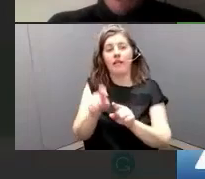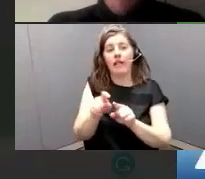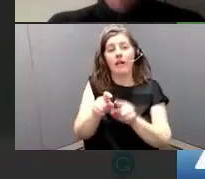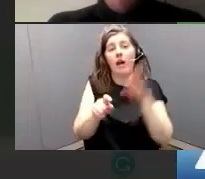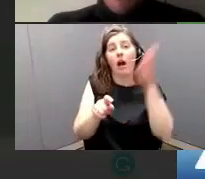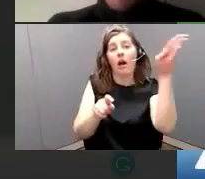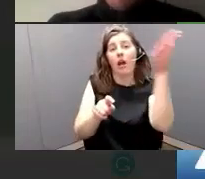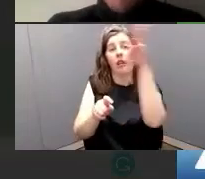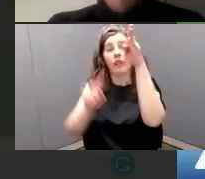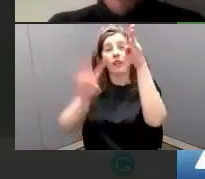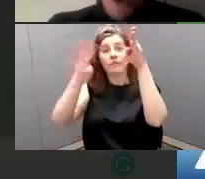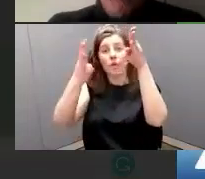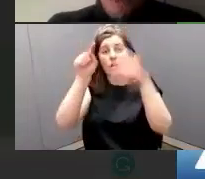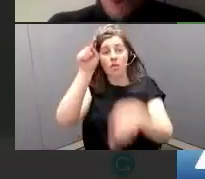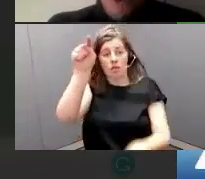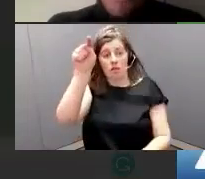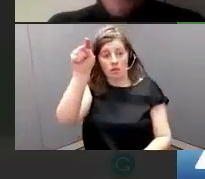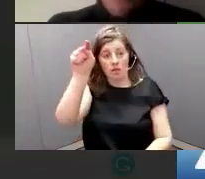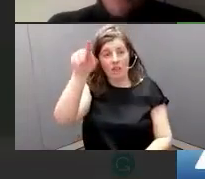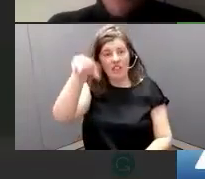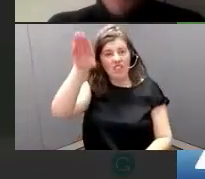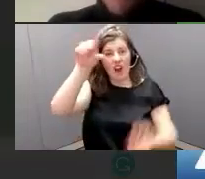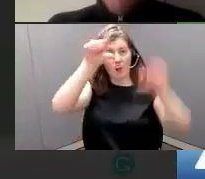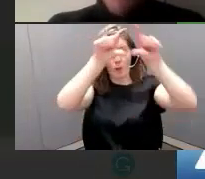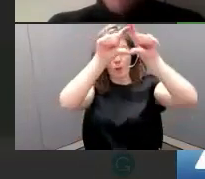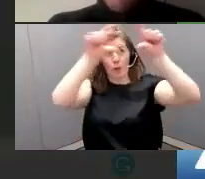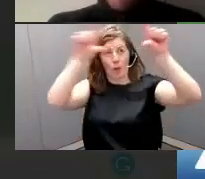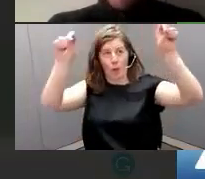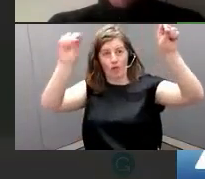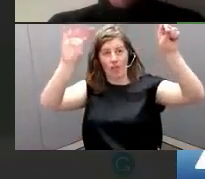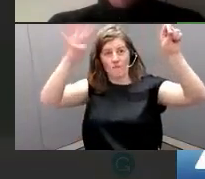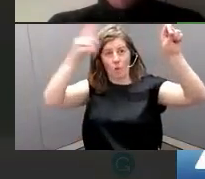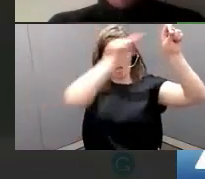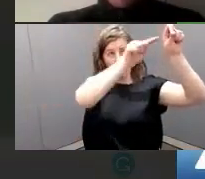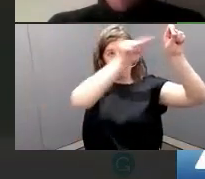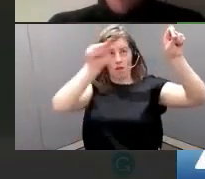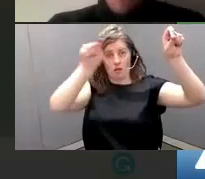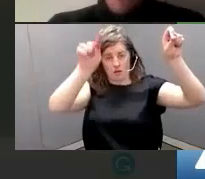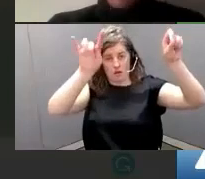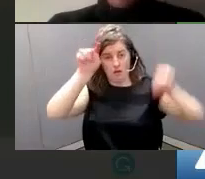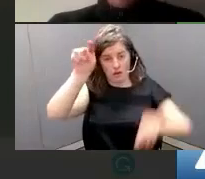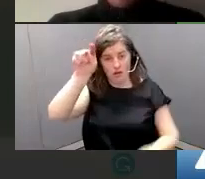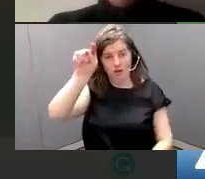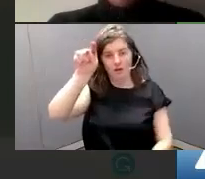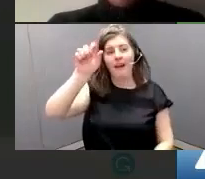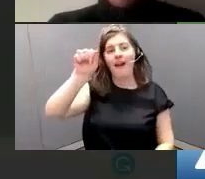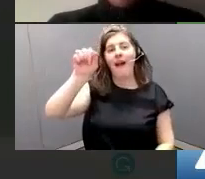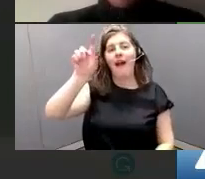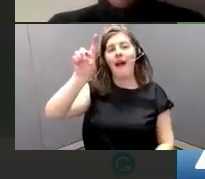button down the line in the top row of the WYSIWYG toolbar, which is add